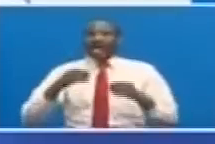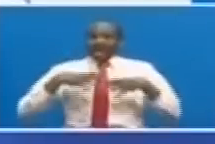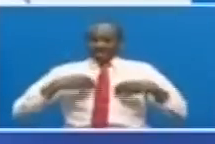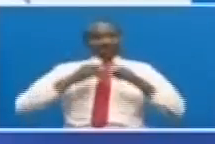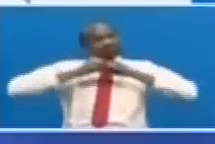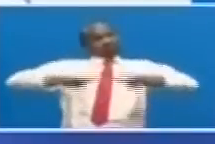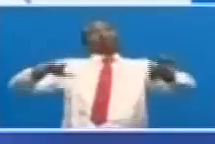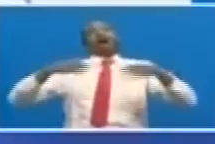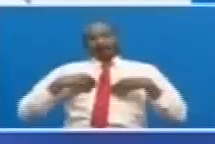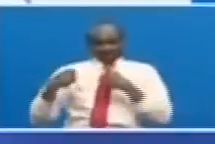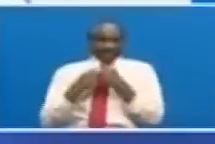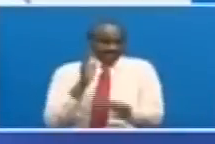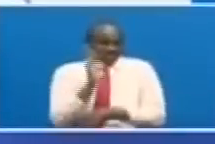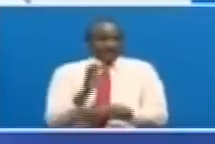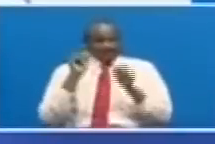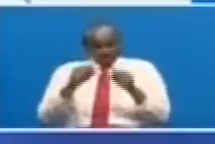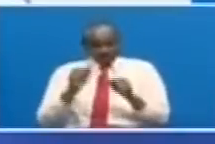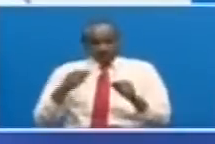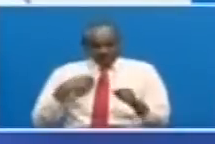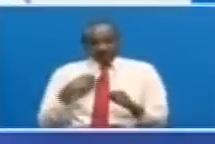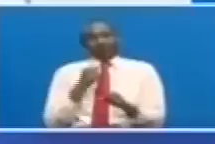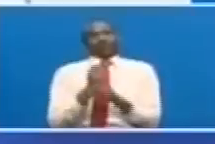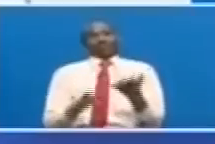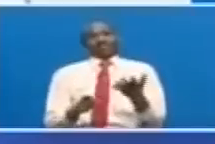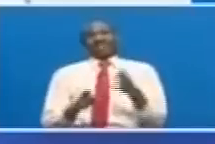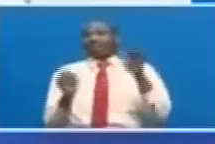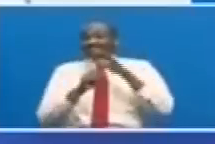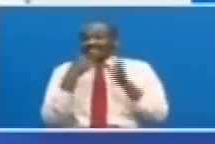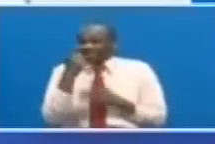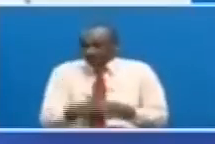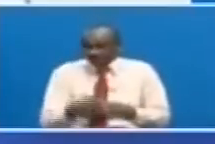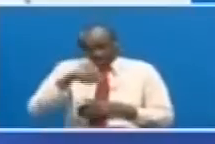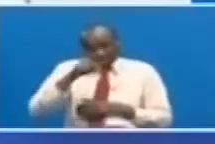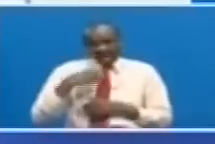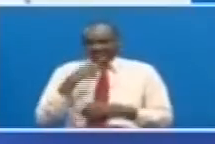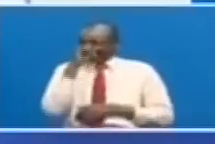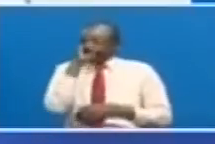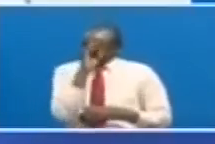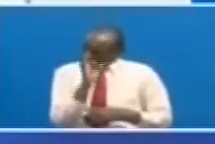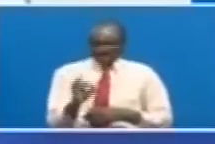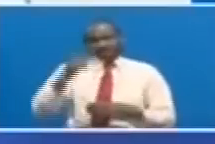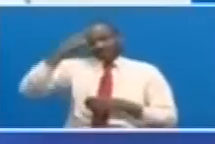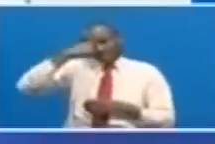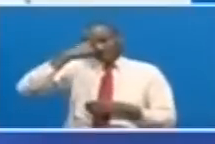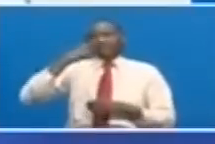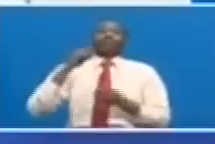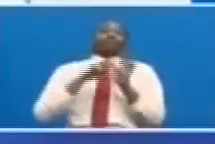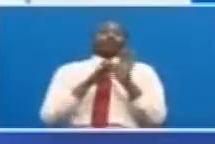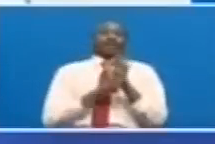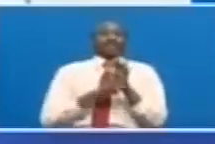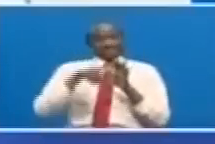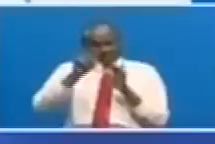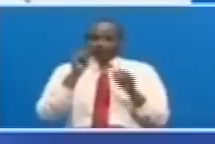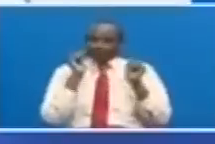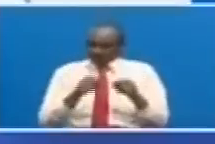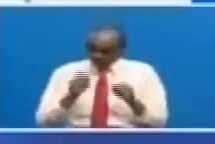its challenges that in turn affected operations. The ministry says that they take seriously the vaccination program and cannot